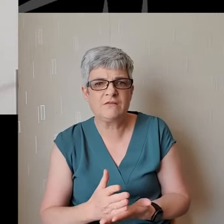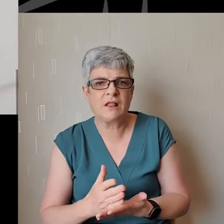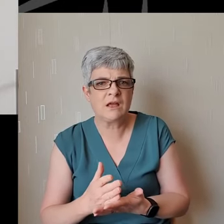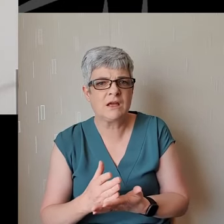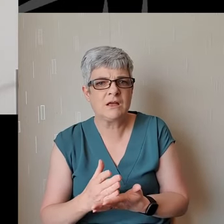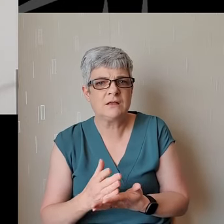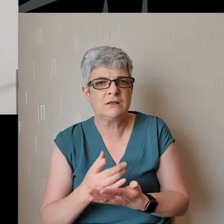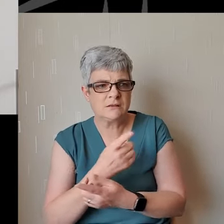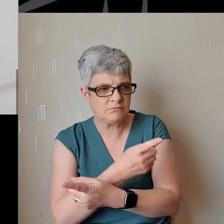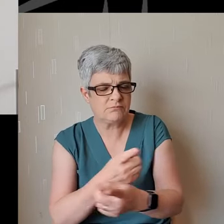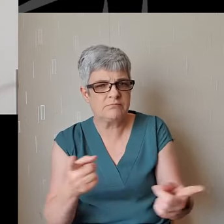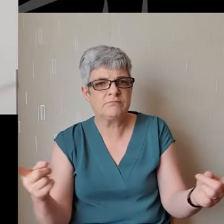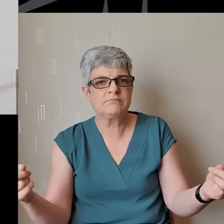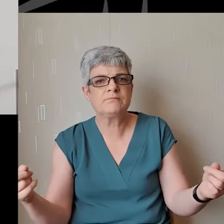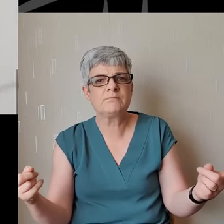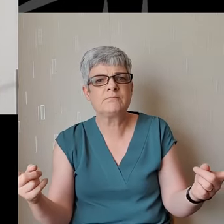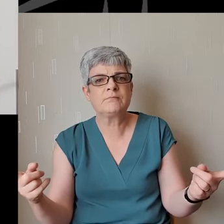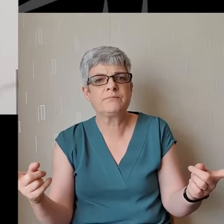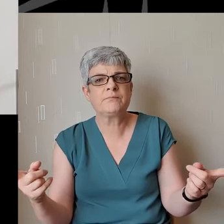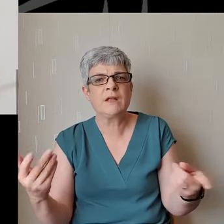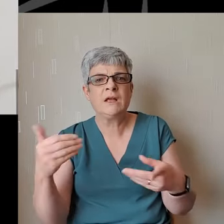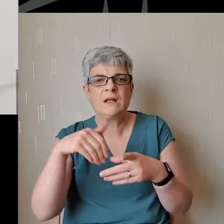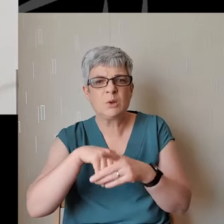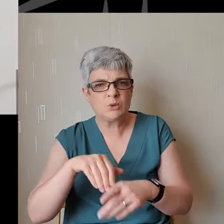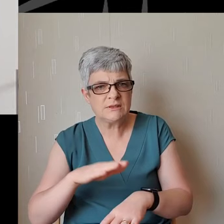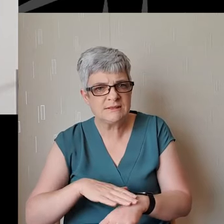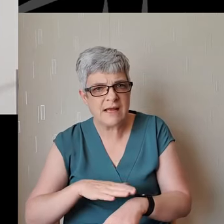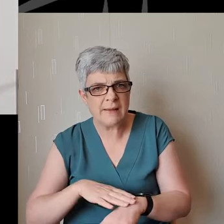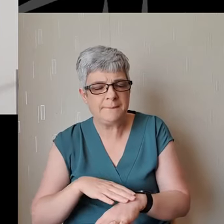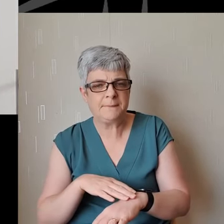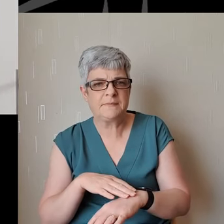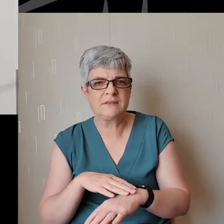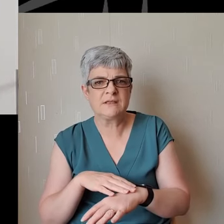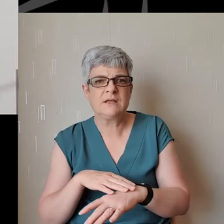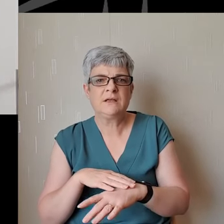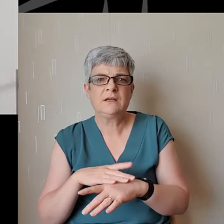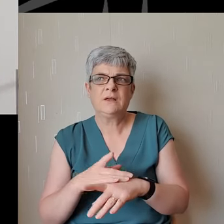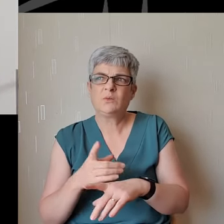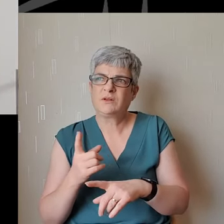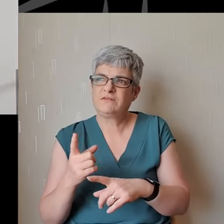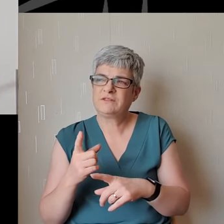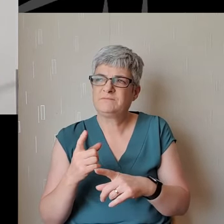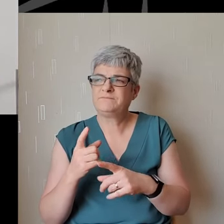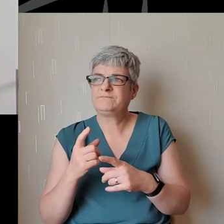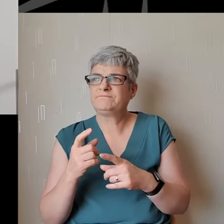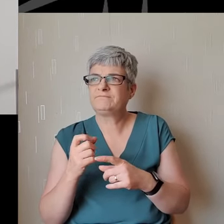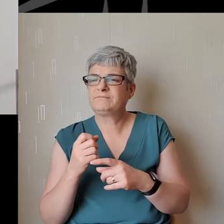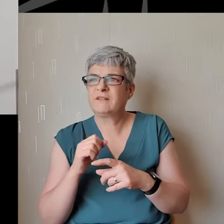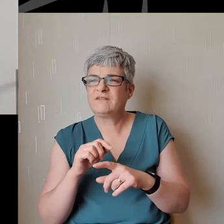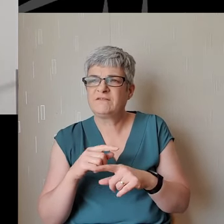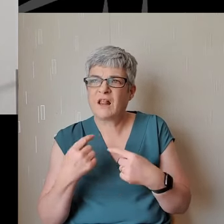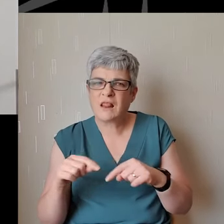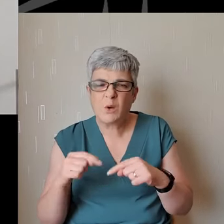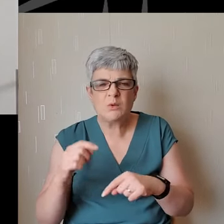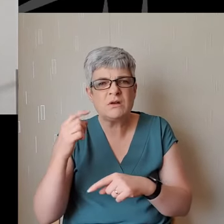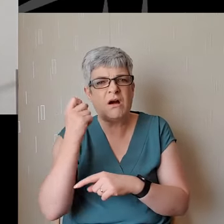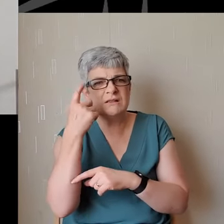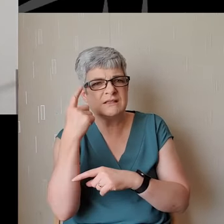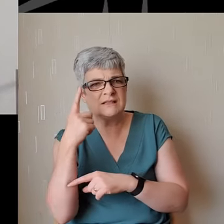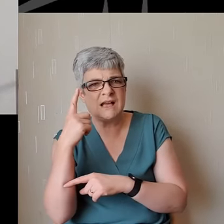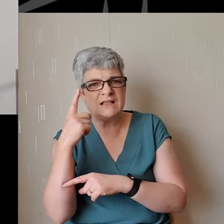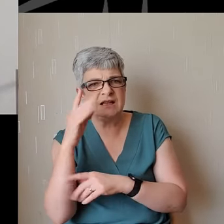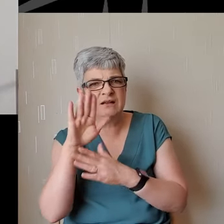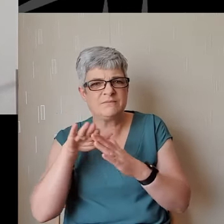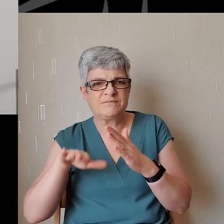around us, including the times when we've let our picture, our understanding of you slip and we've not